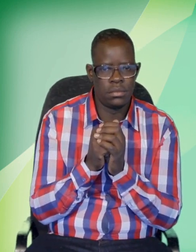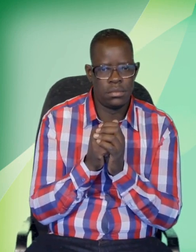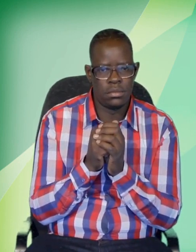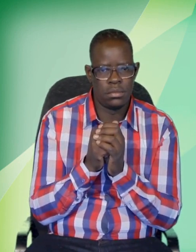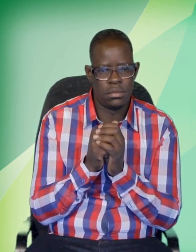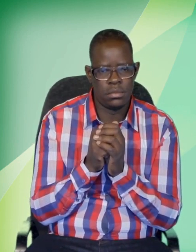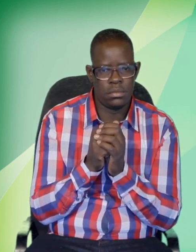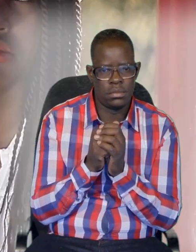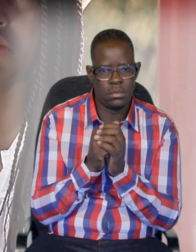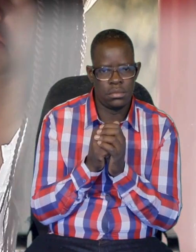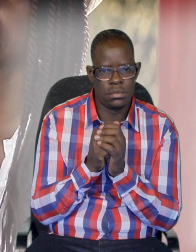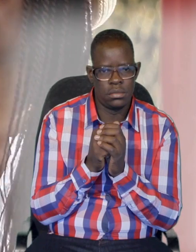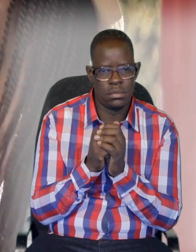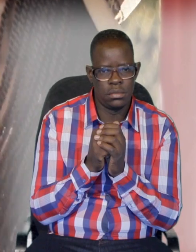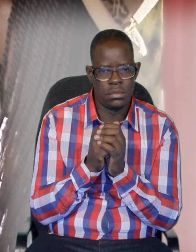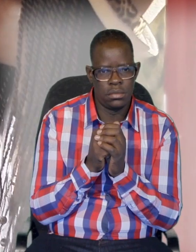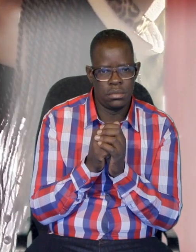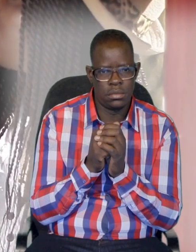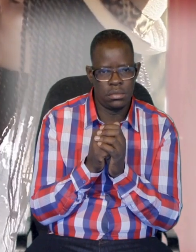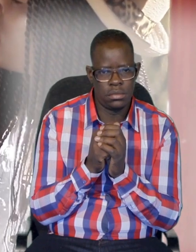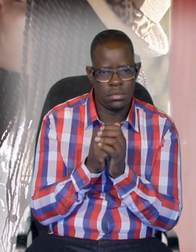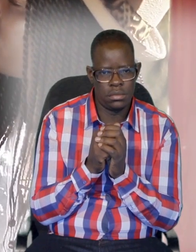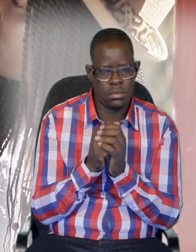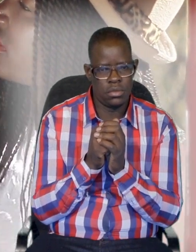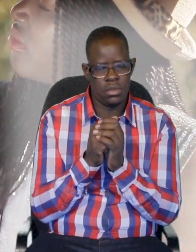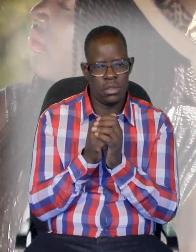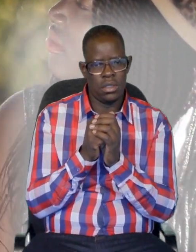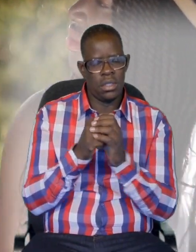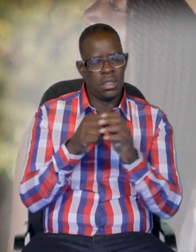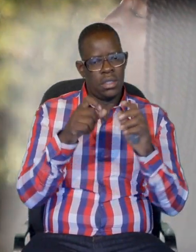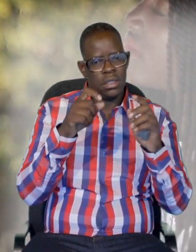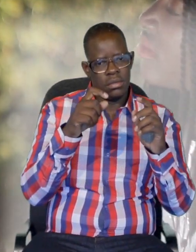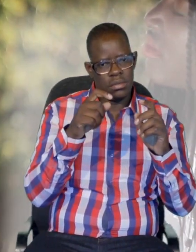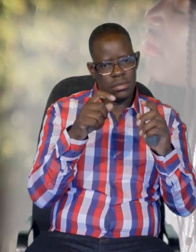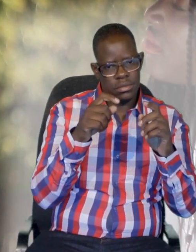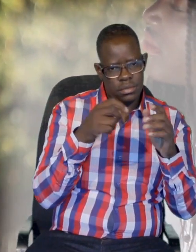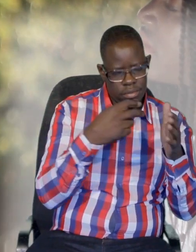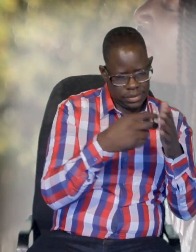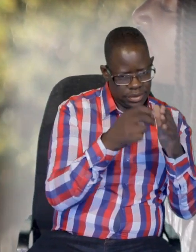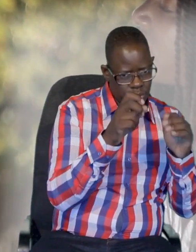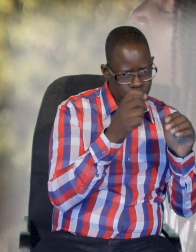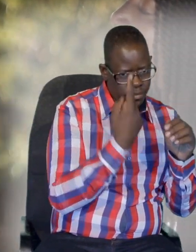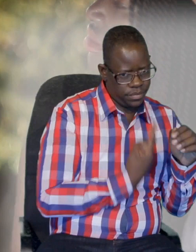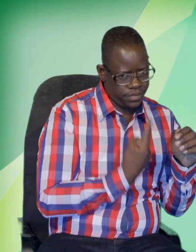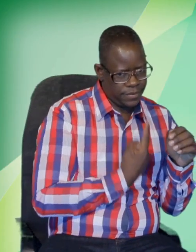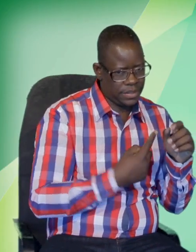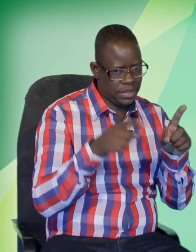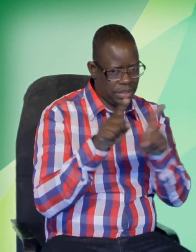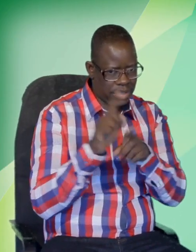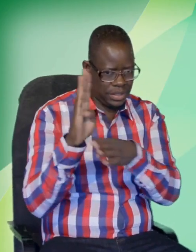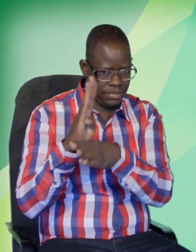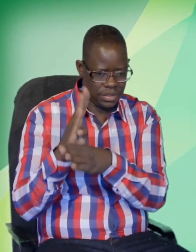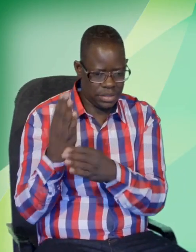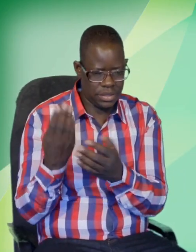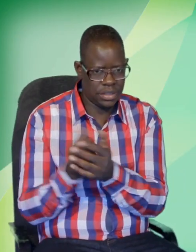owner's equity. So total assets of the business is equal to total liabilities and owner's equity. I